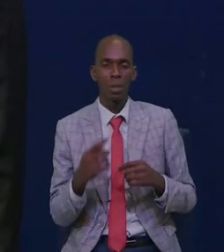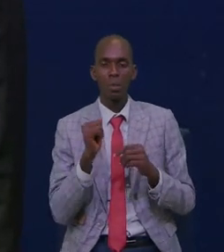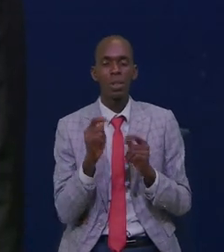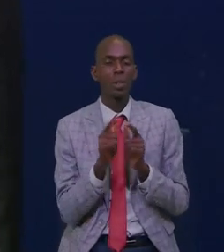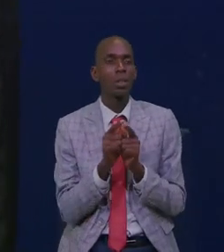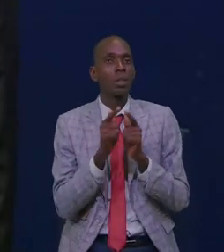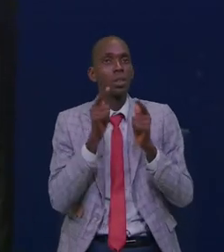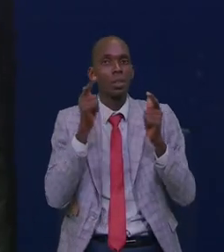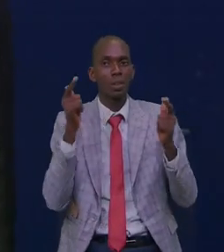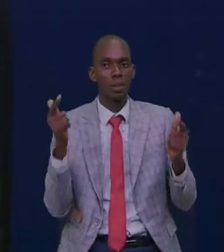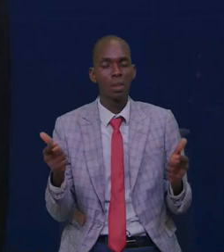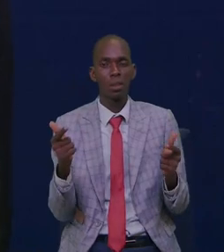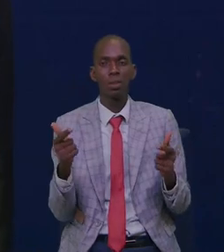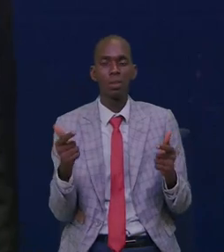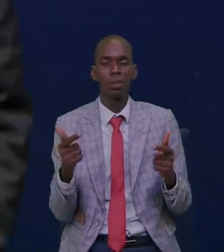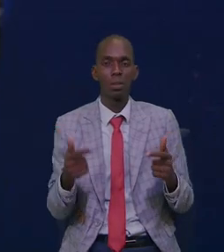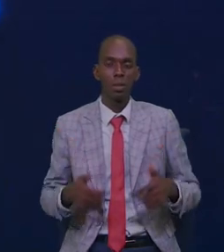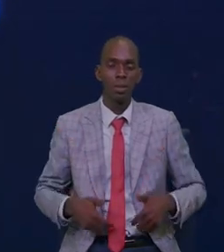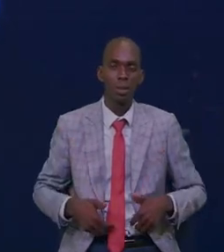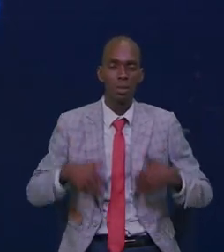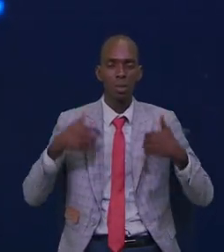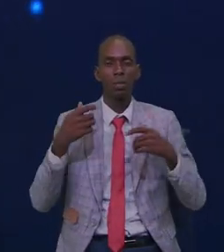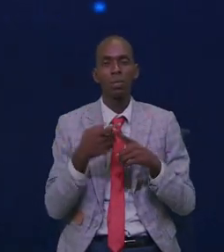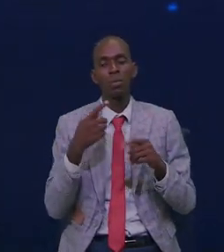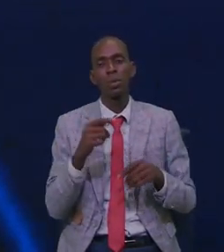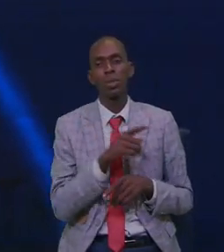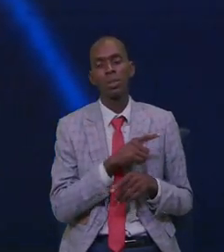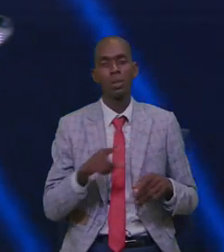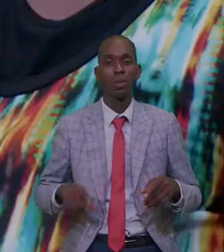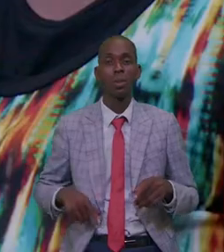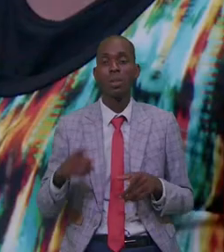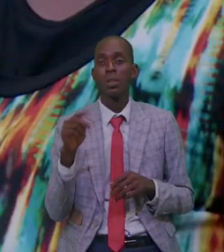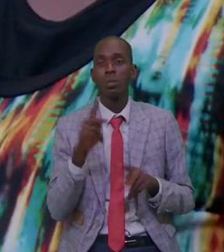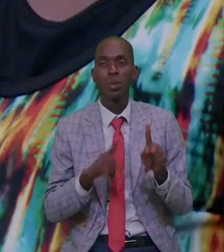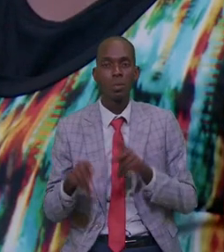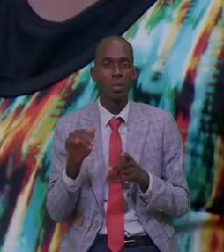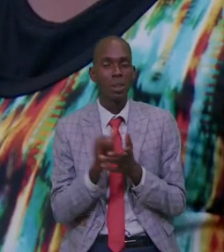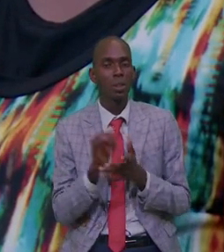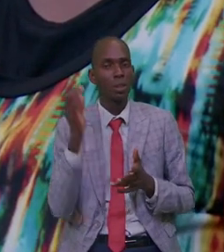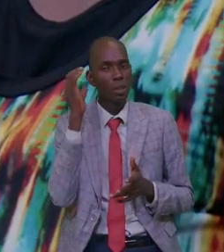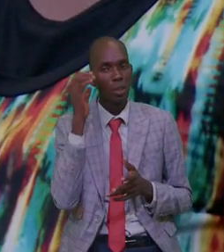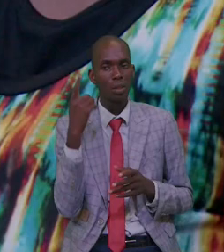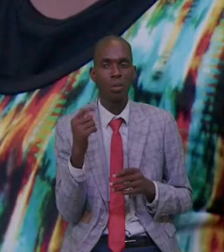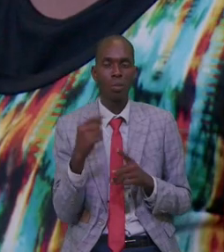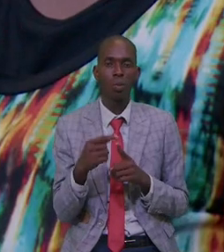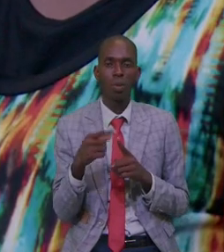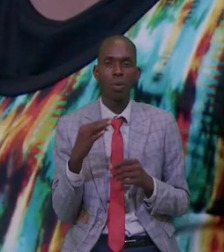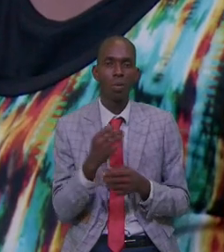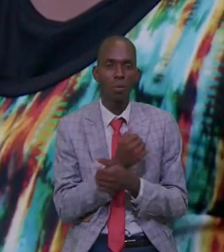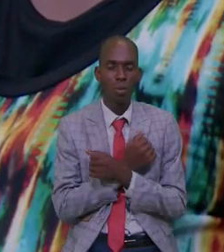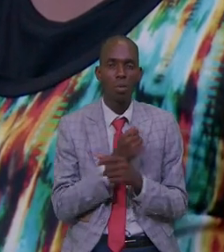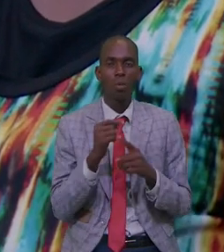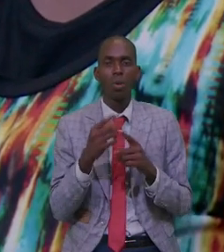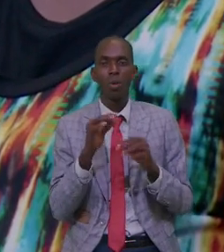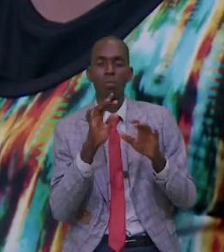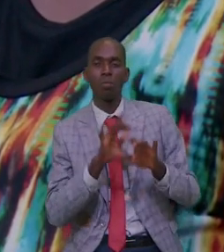wrath from the Lord of hosts. The people that hear the word of love, the word of mercy,